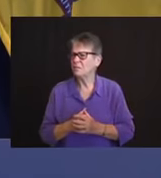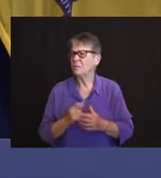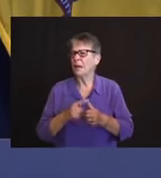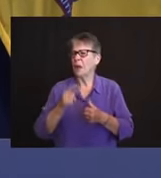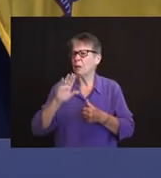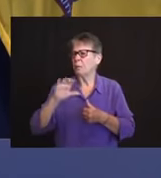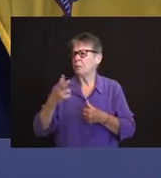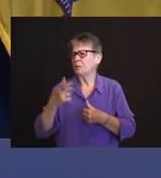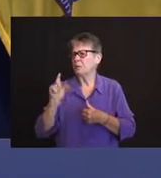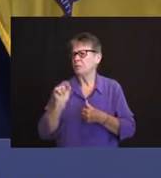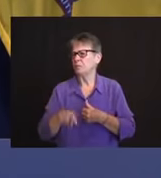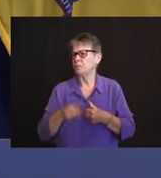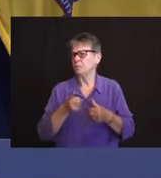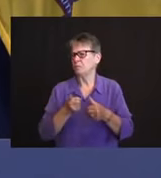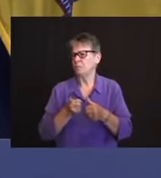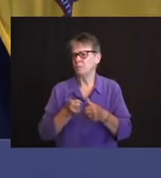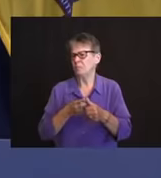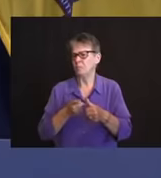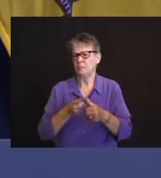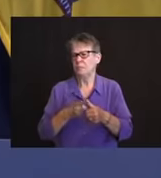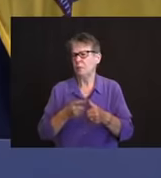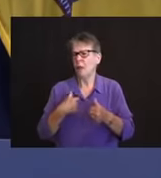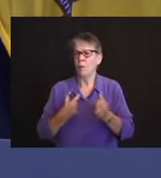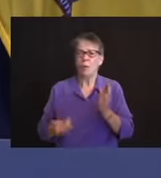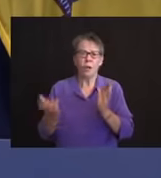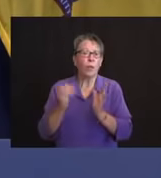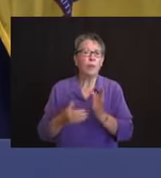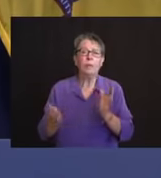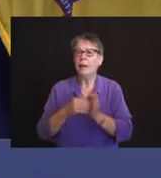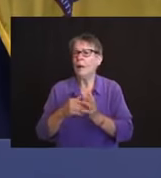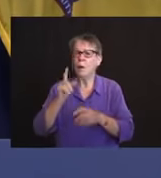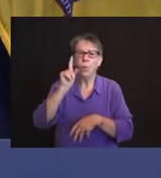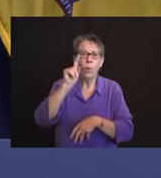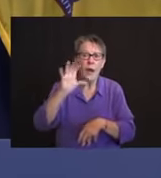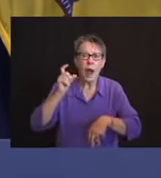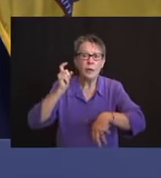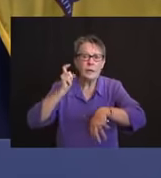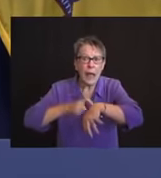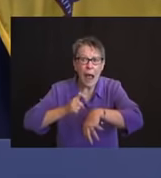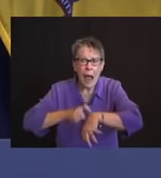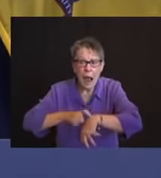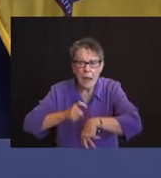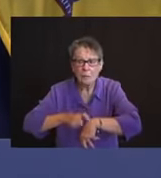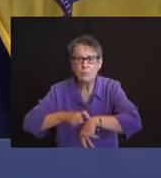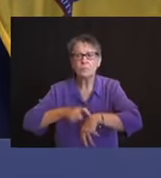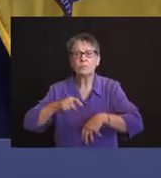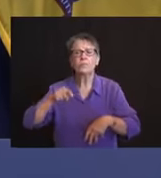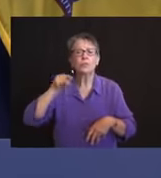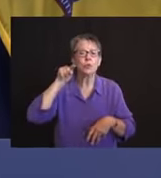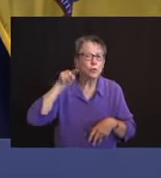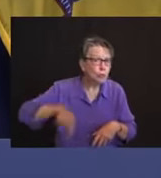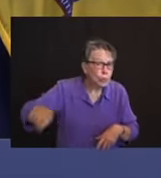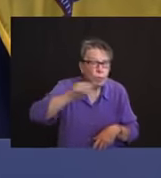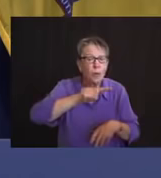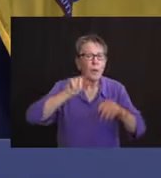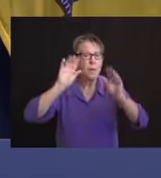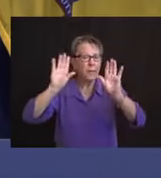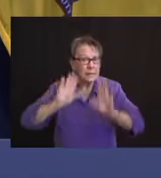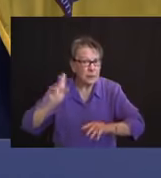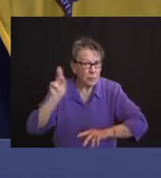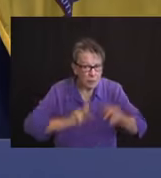something that was said hundreds of times at this point. Folks have been extraordinary, and after you've been cooped up for 3 months or